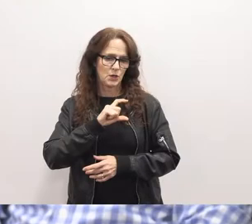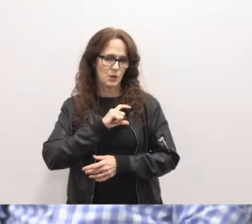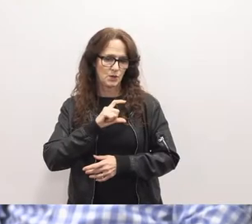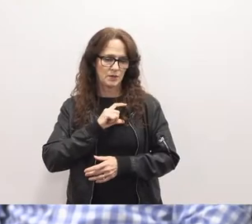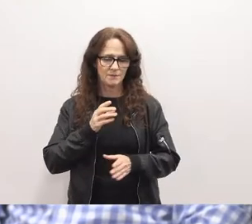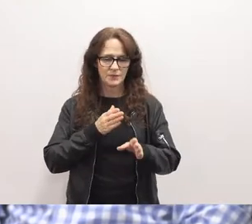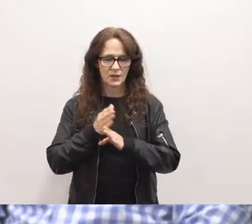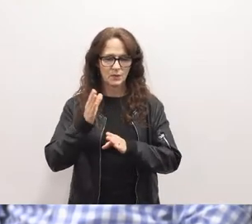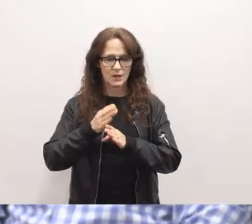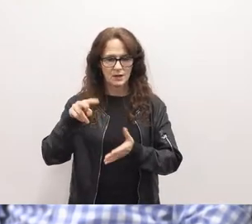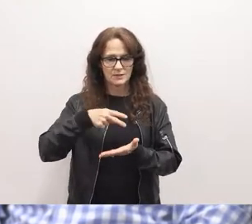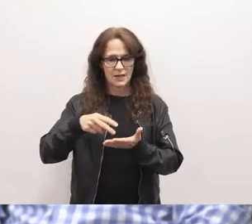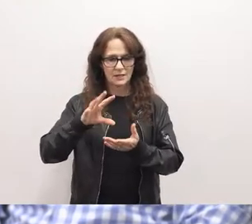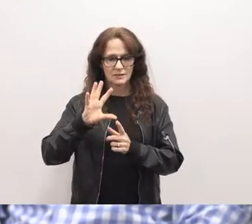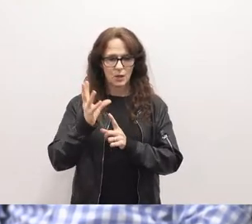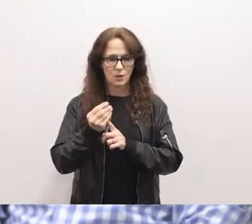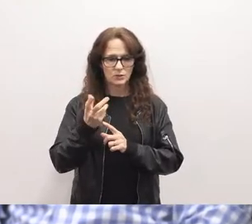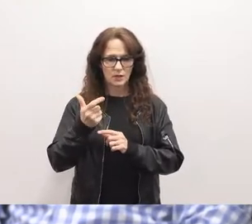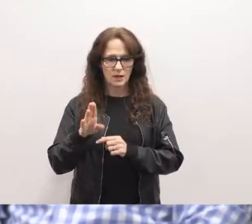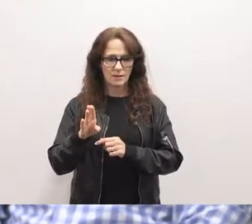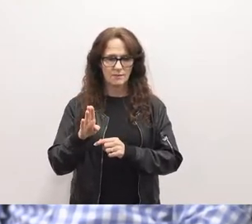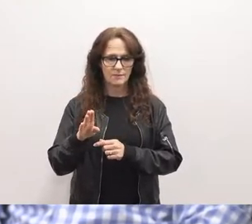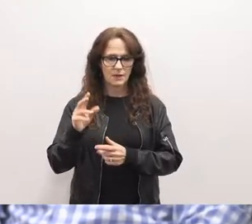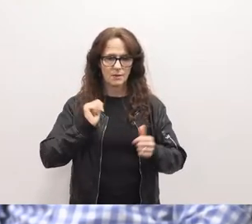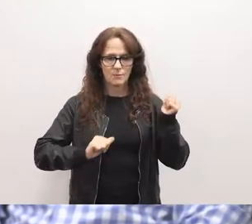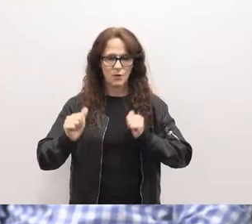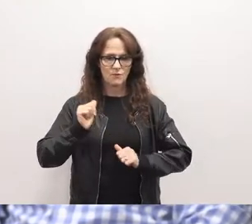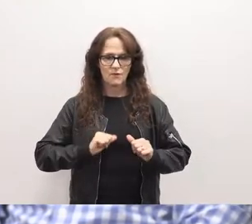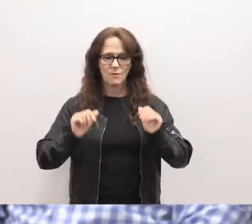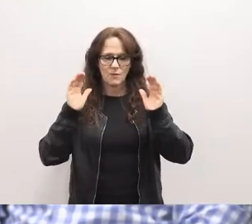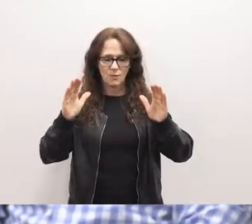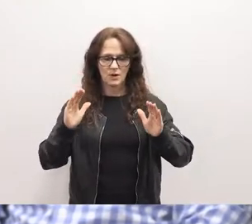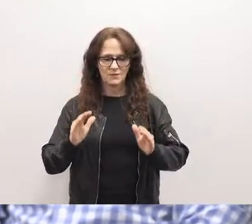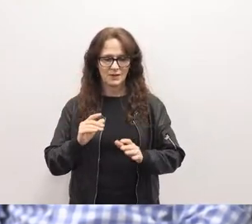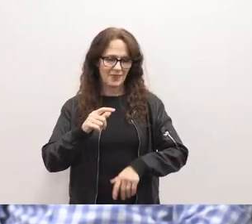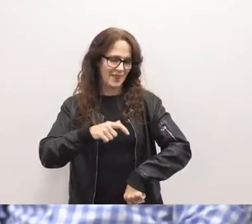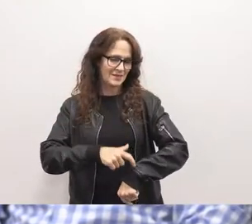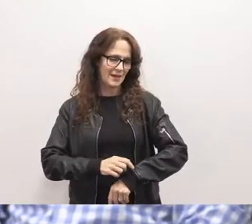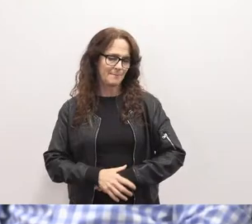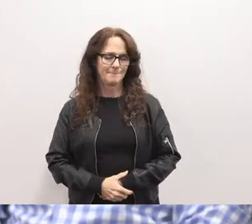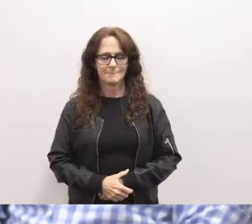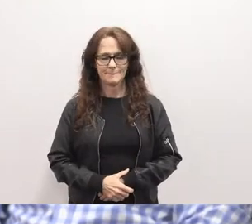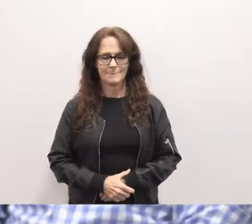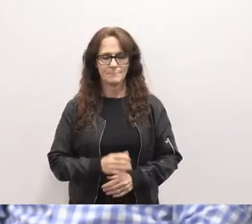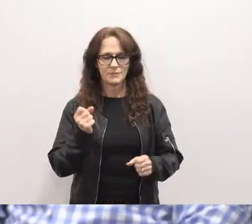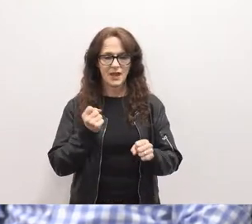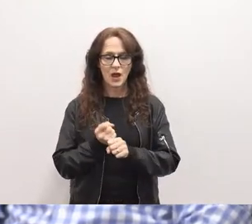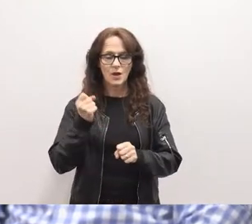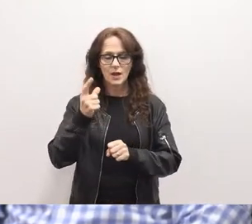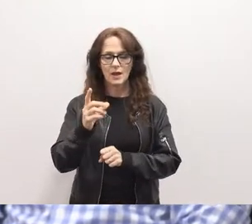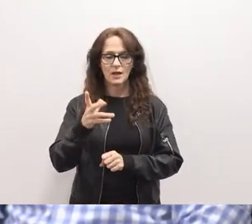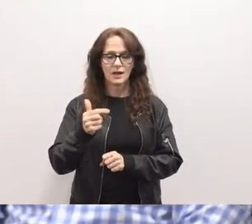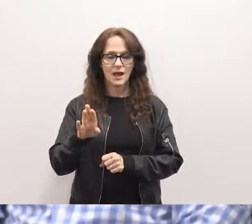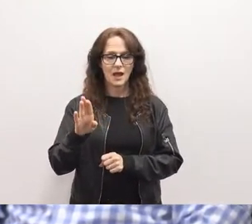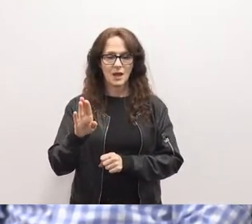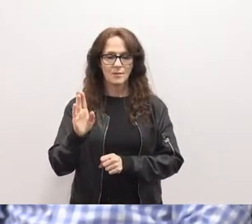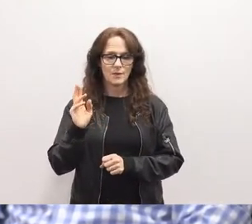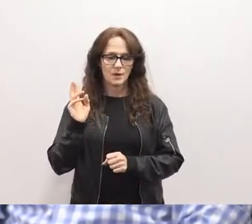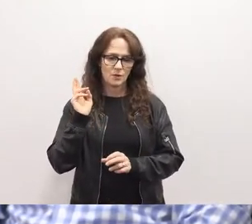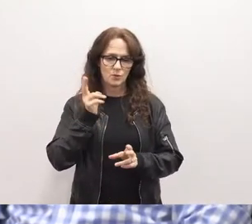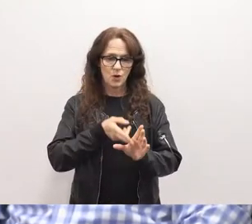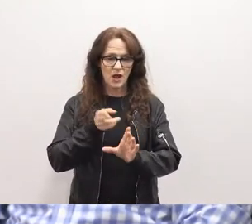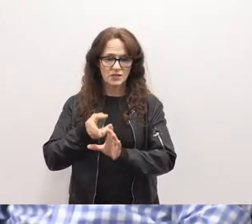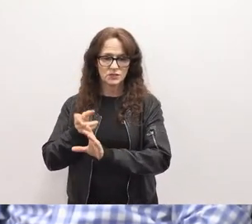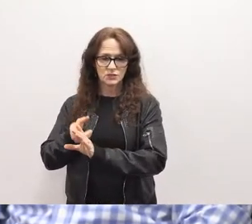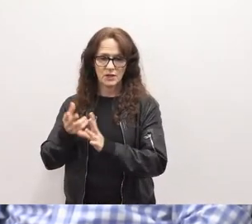Korean Dance Culture Club, or KDC, performed wonderfully at that time. Our annual club rush is this Friday. We